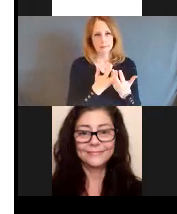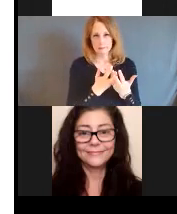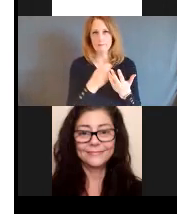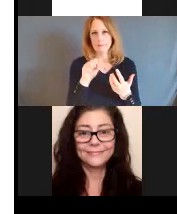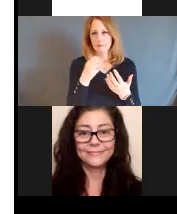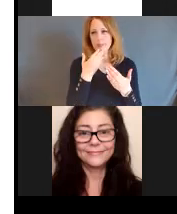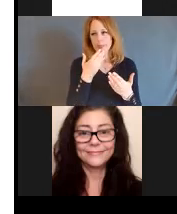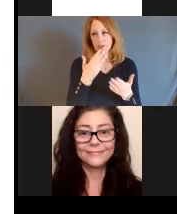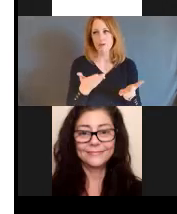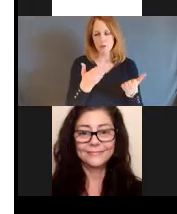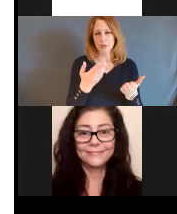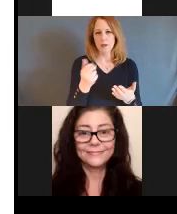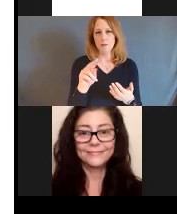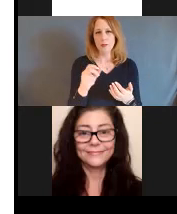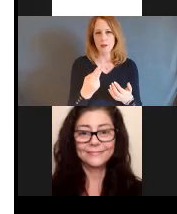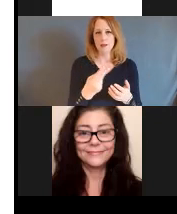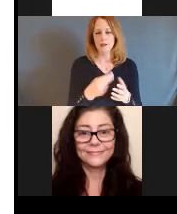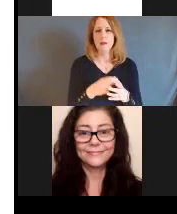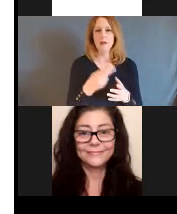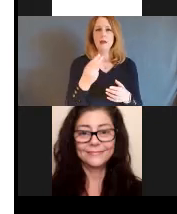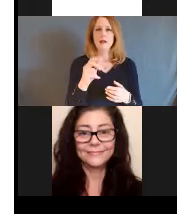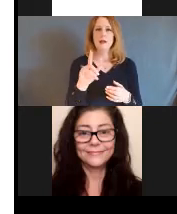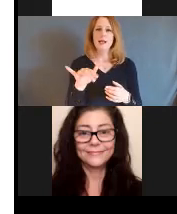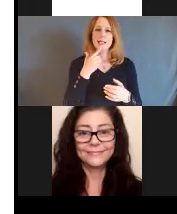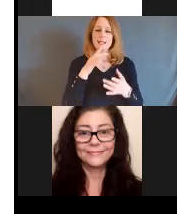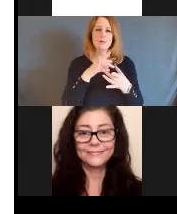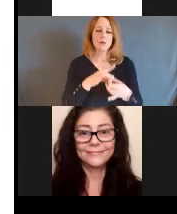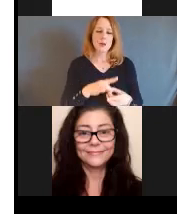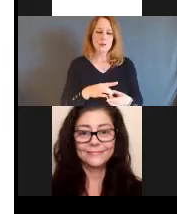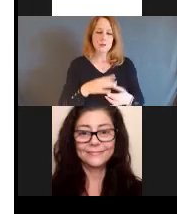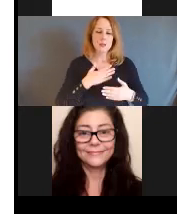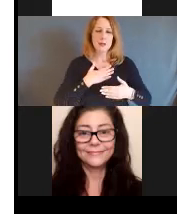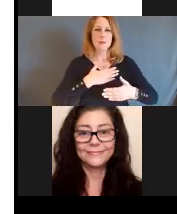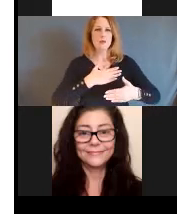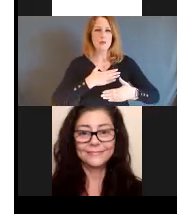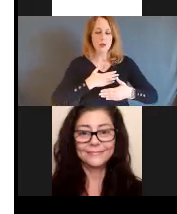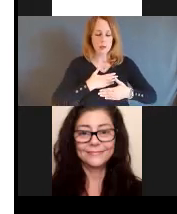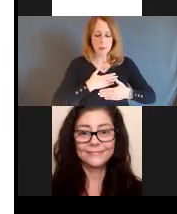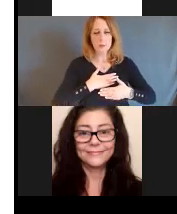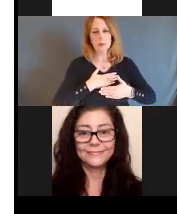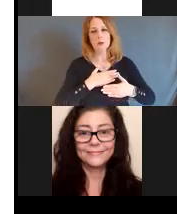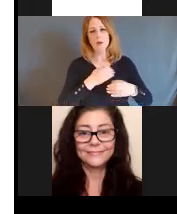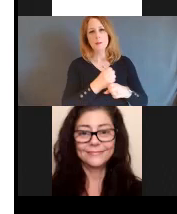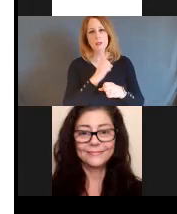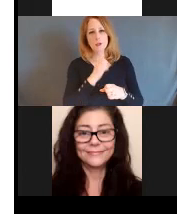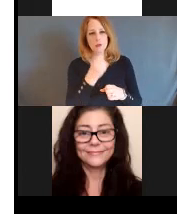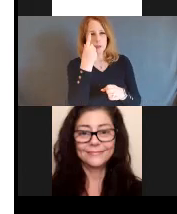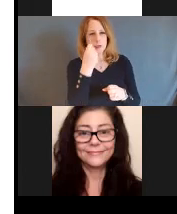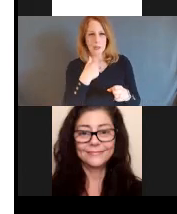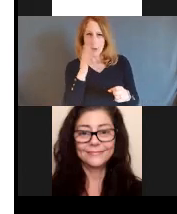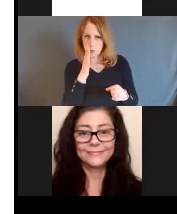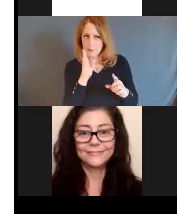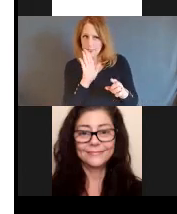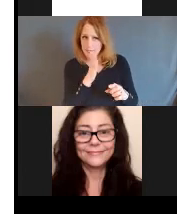Hannah. Haley also says grounding exercise, breath work, ensuring that they understand you will be there with them throughout the court